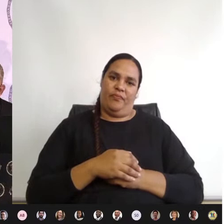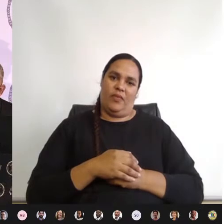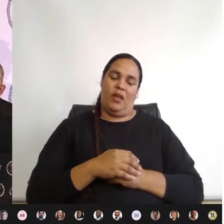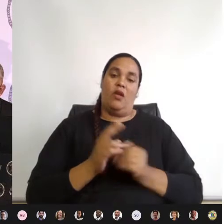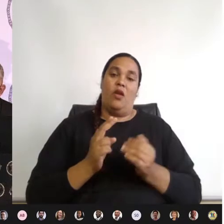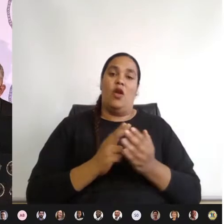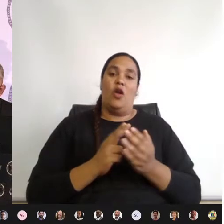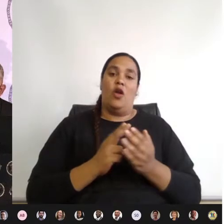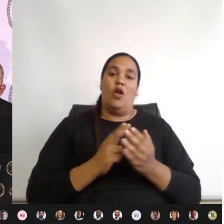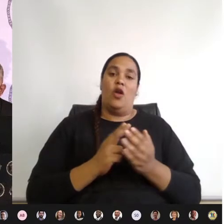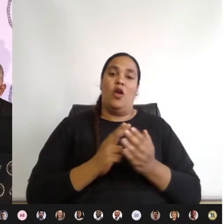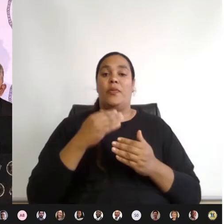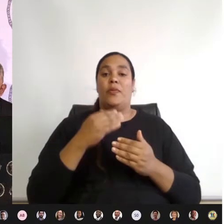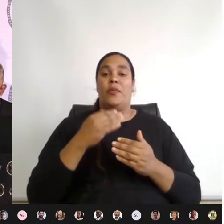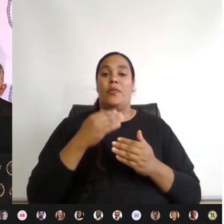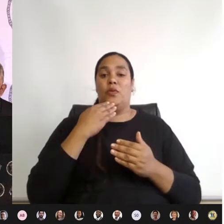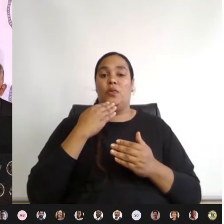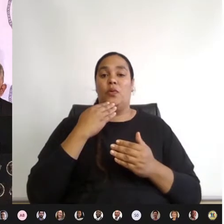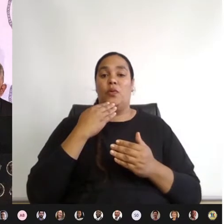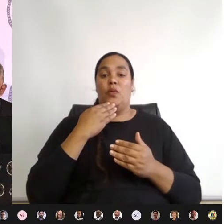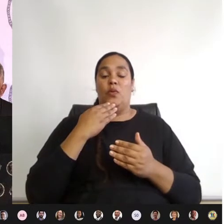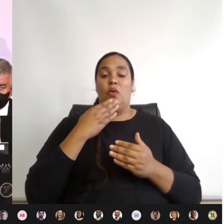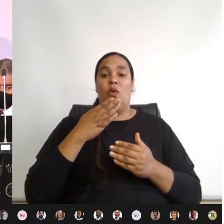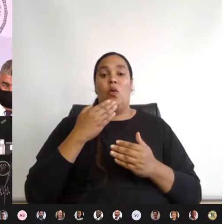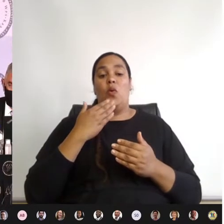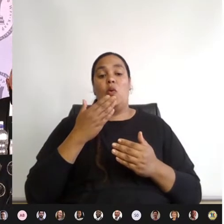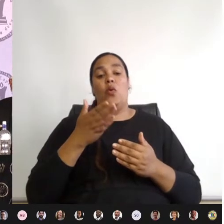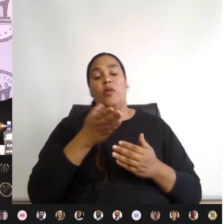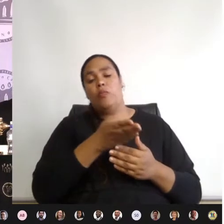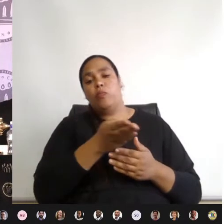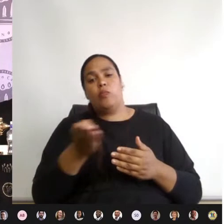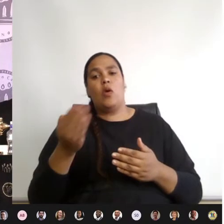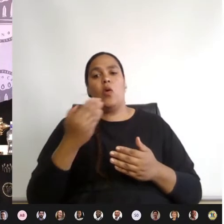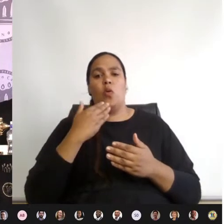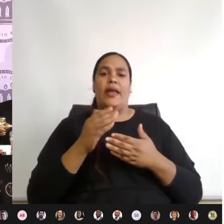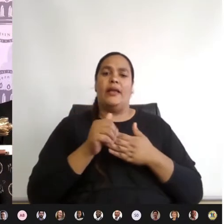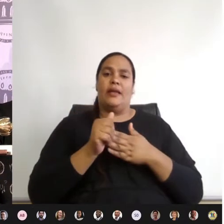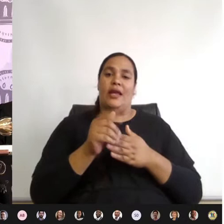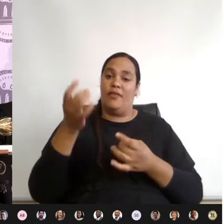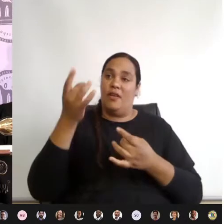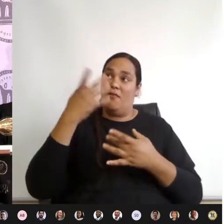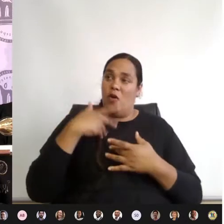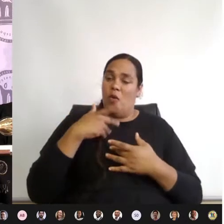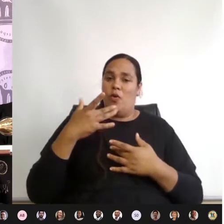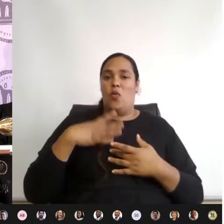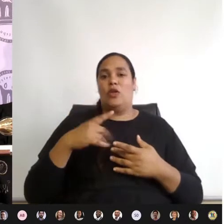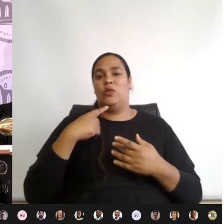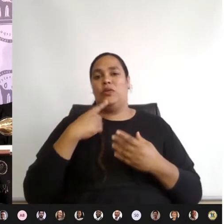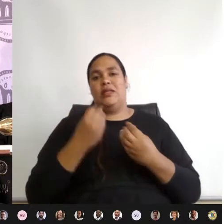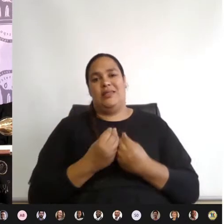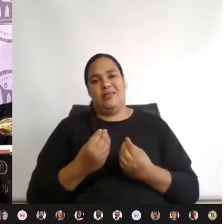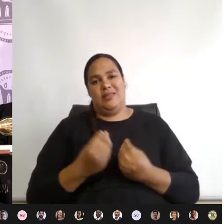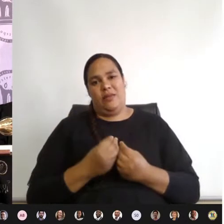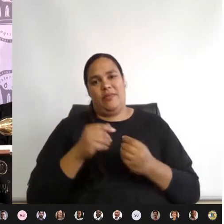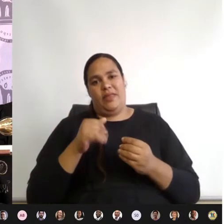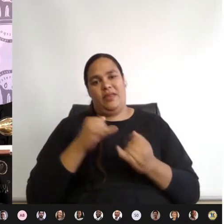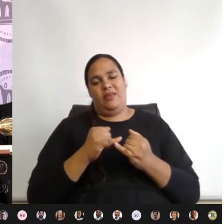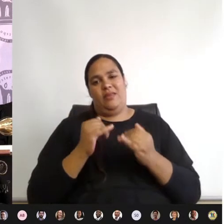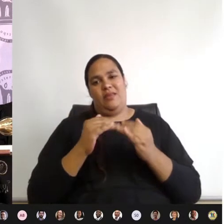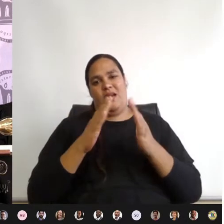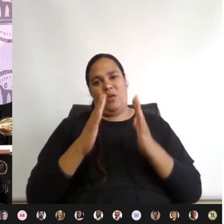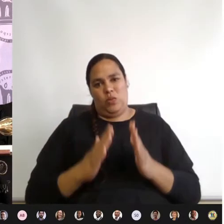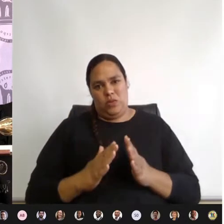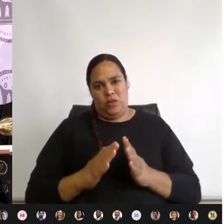the table staff there that are able to guide you, and they inform us if you so wish to say anything in the House. So